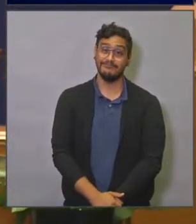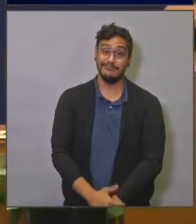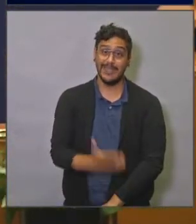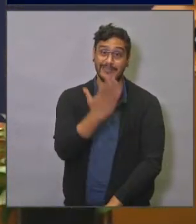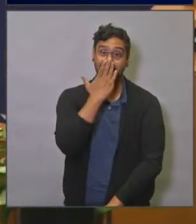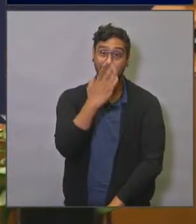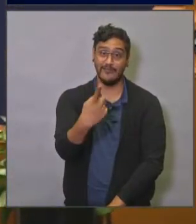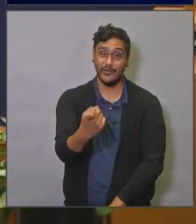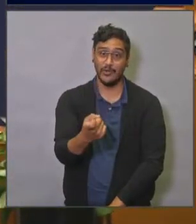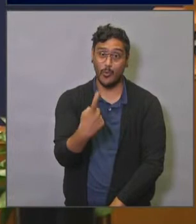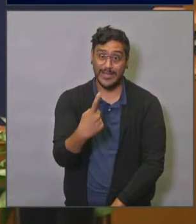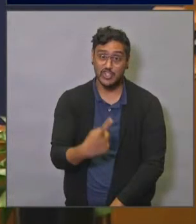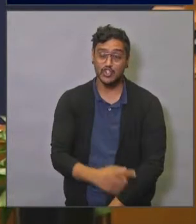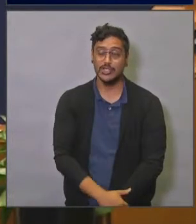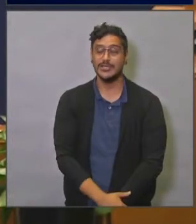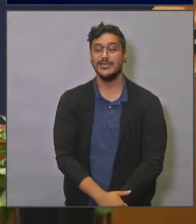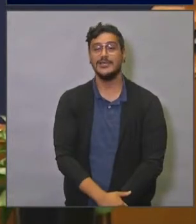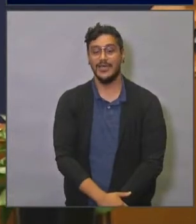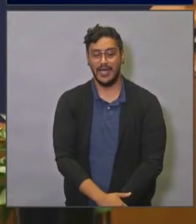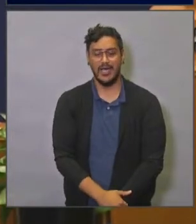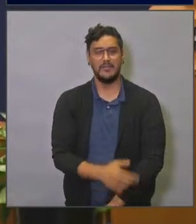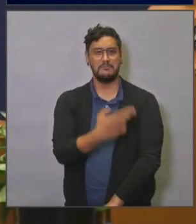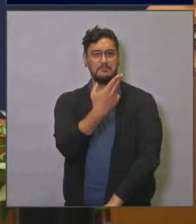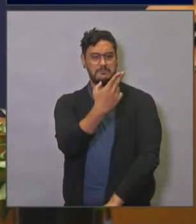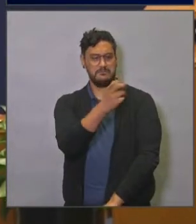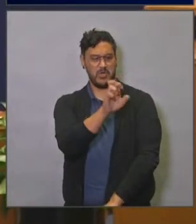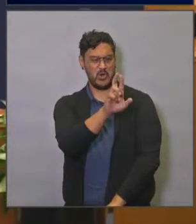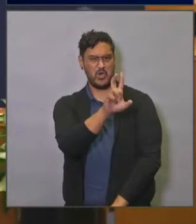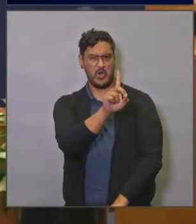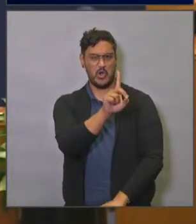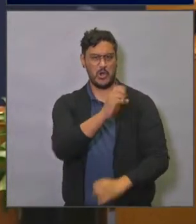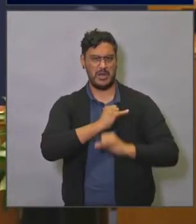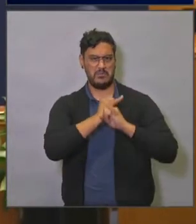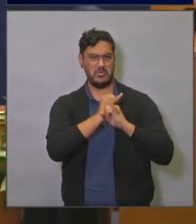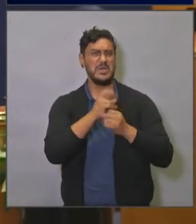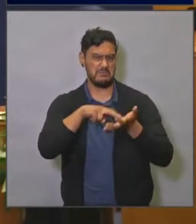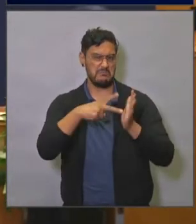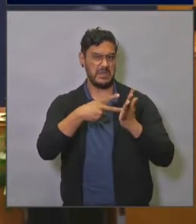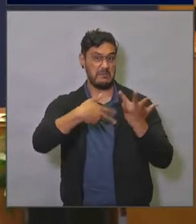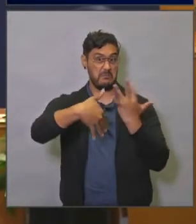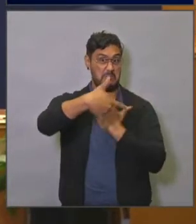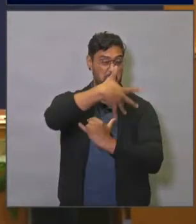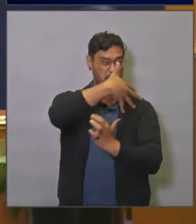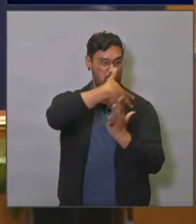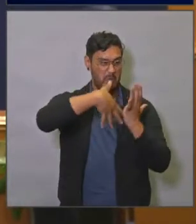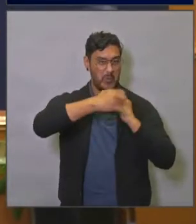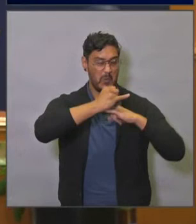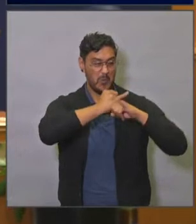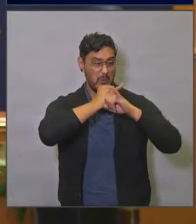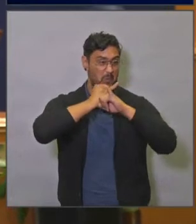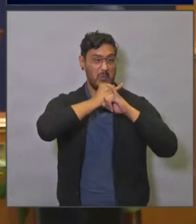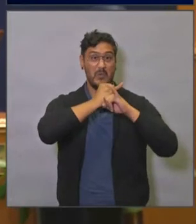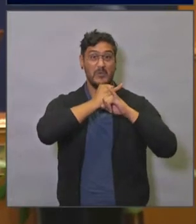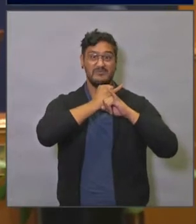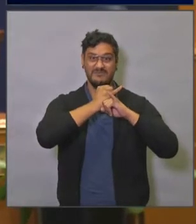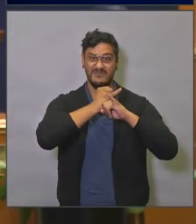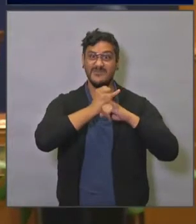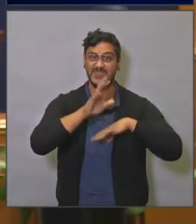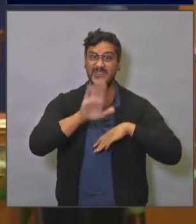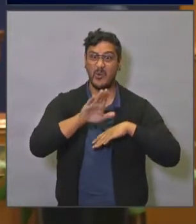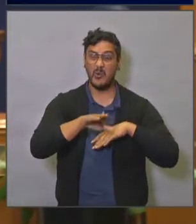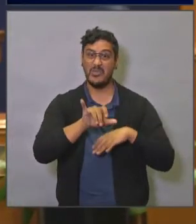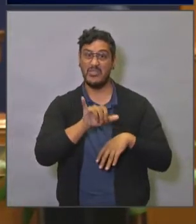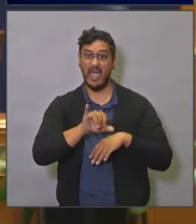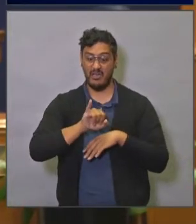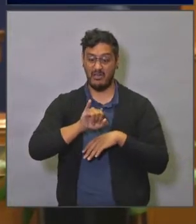Thank you for that question. I think the herd immunity, just to remind people, is generally when you get an infection and you have some immunity built